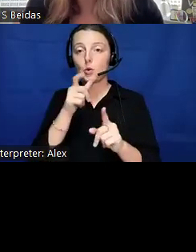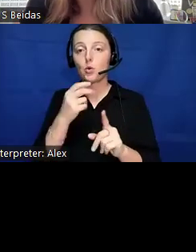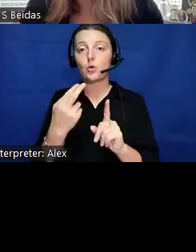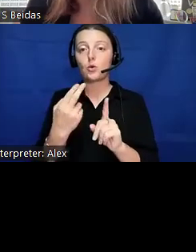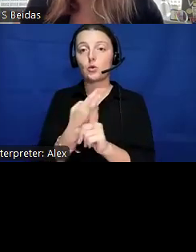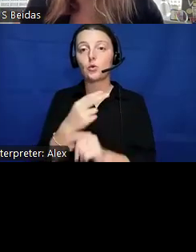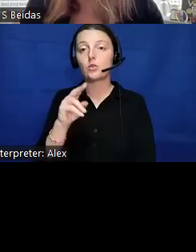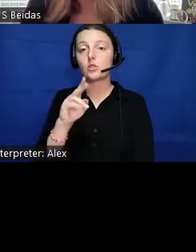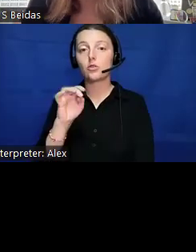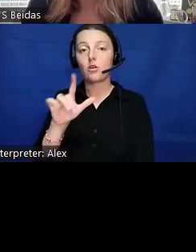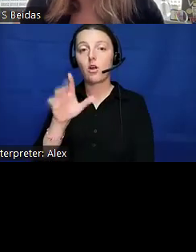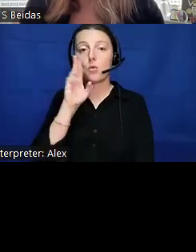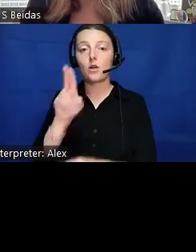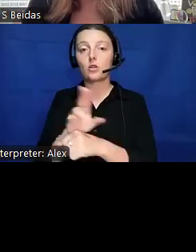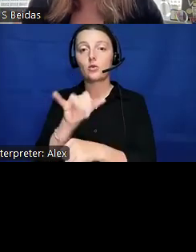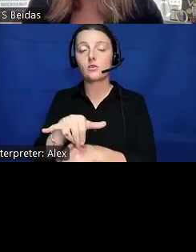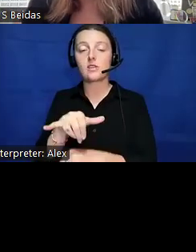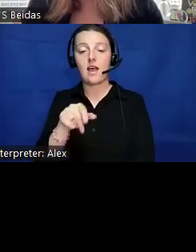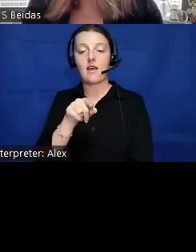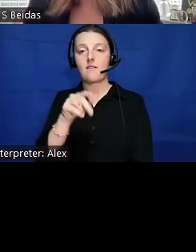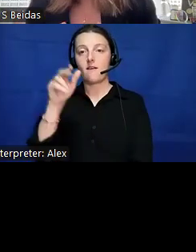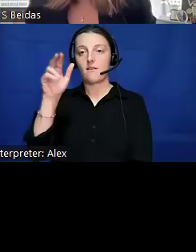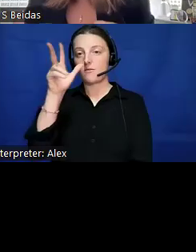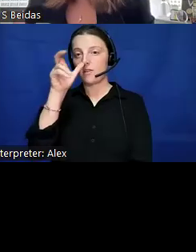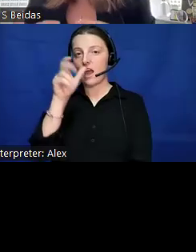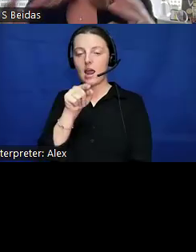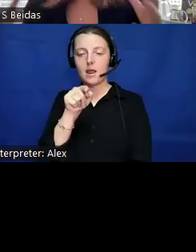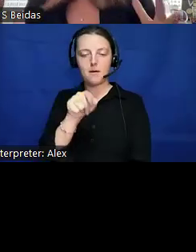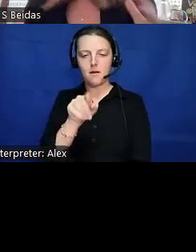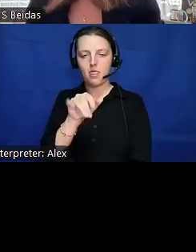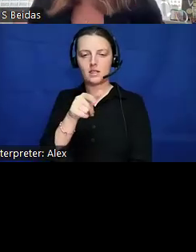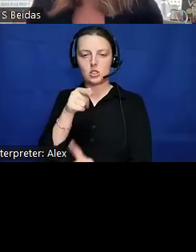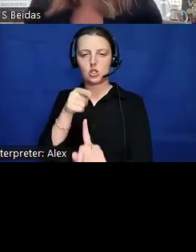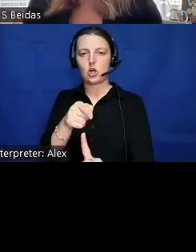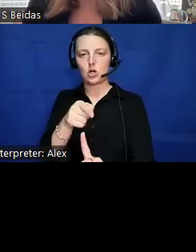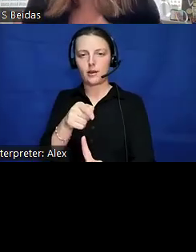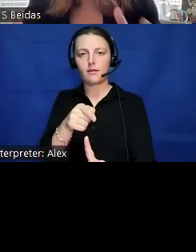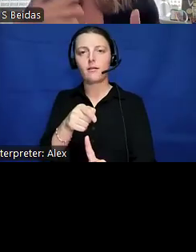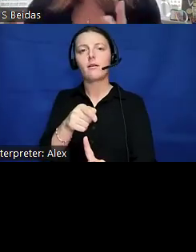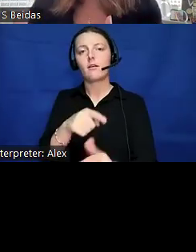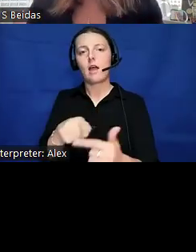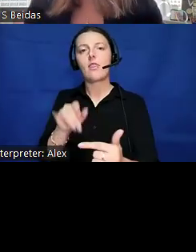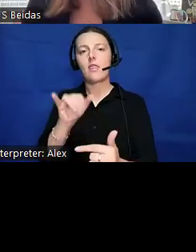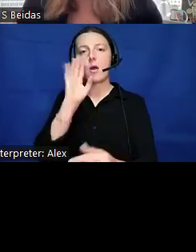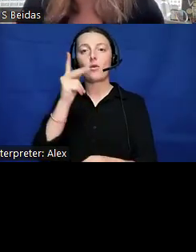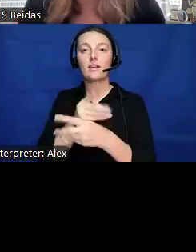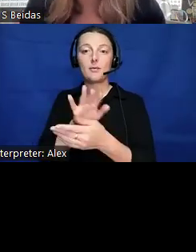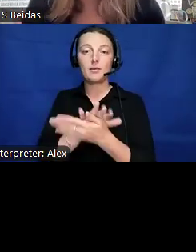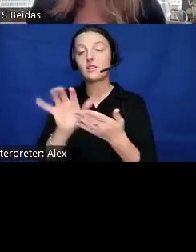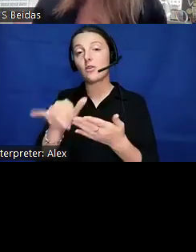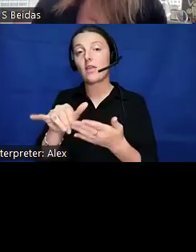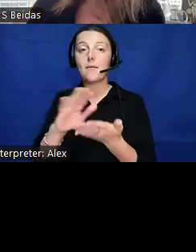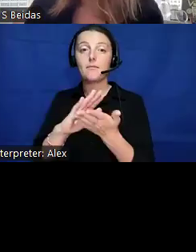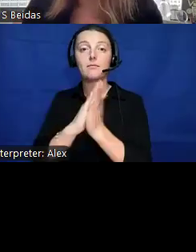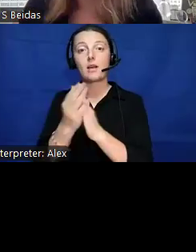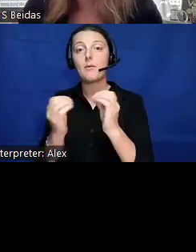as a target and keep the urinal more clean. So you can see here then that makes it more fun to use the bathroom, and also